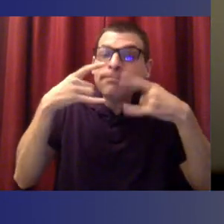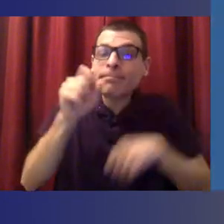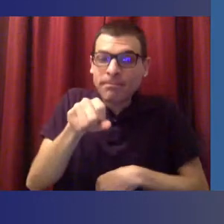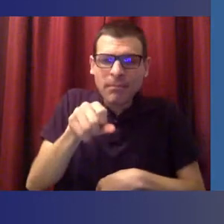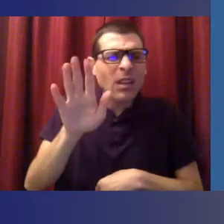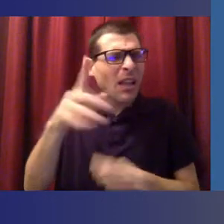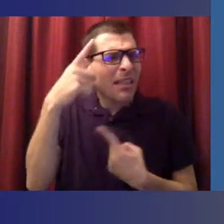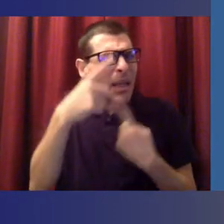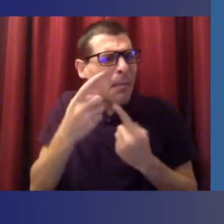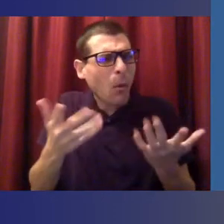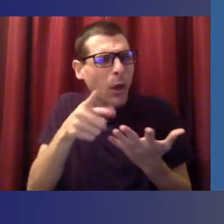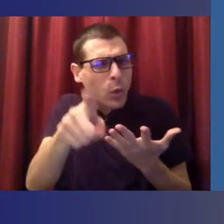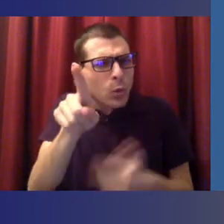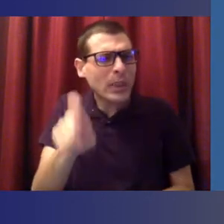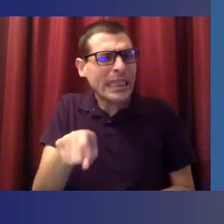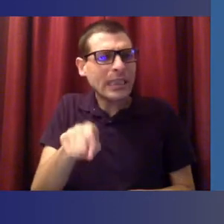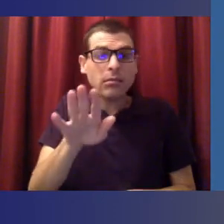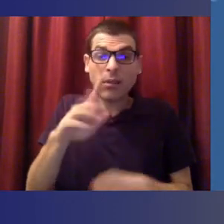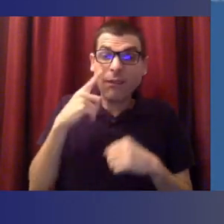might need. To educate.